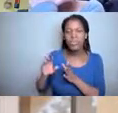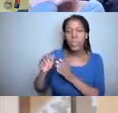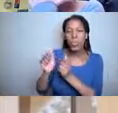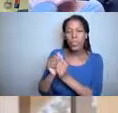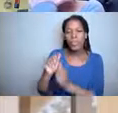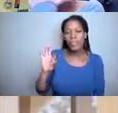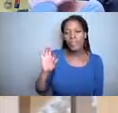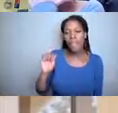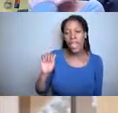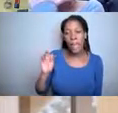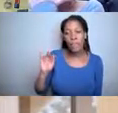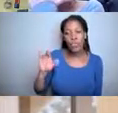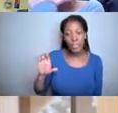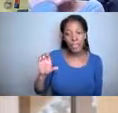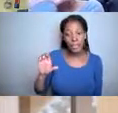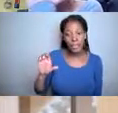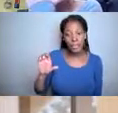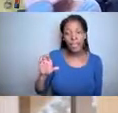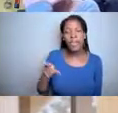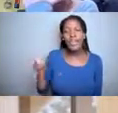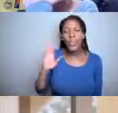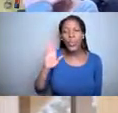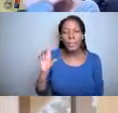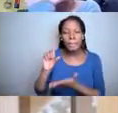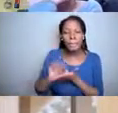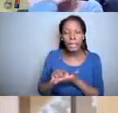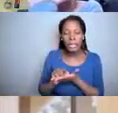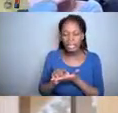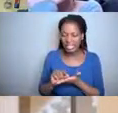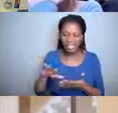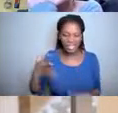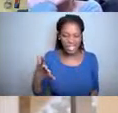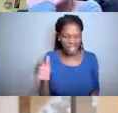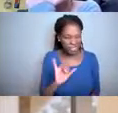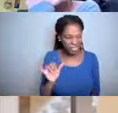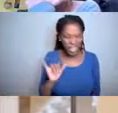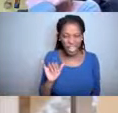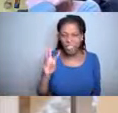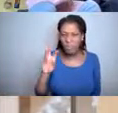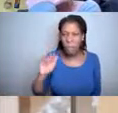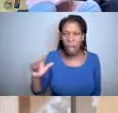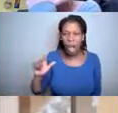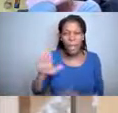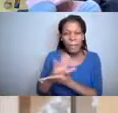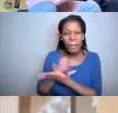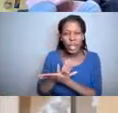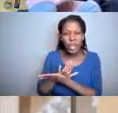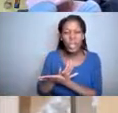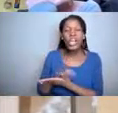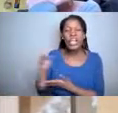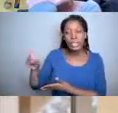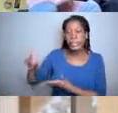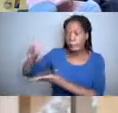onto that sort of it's almost like a wallpaper um that will be applied and then installing that on that wall